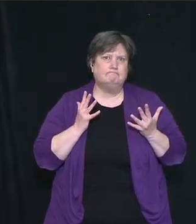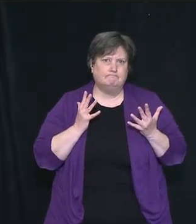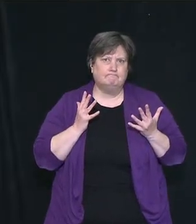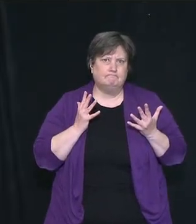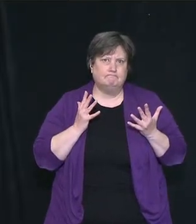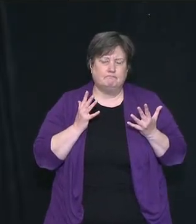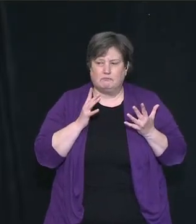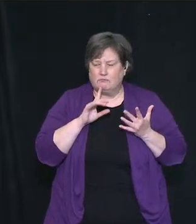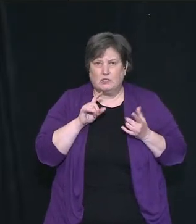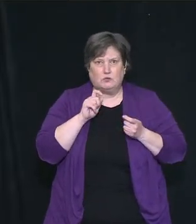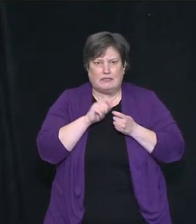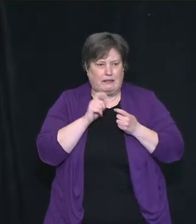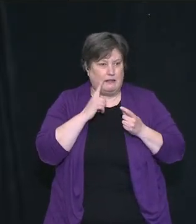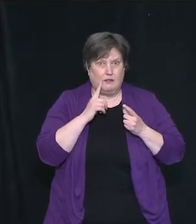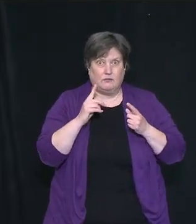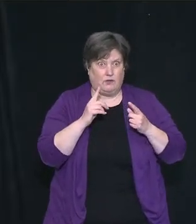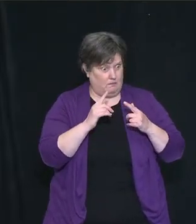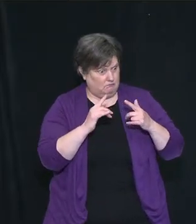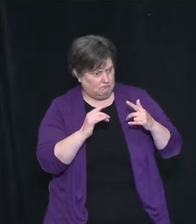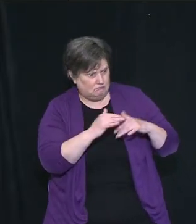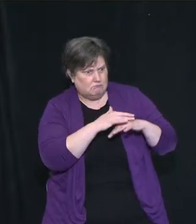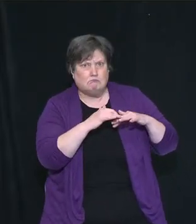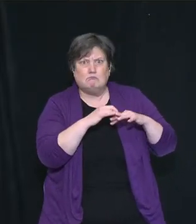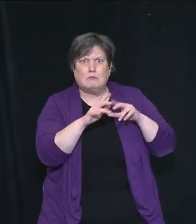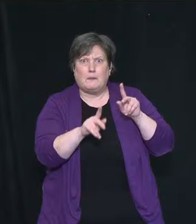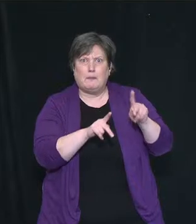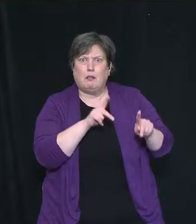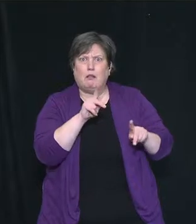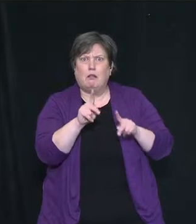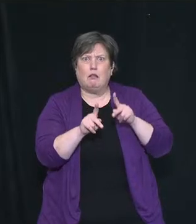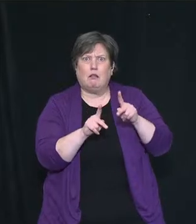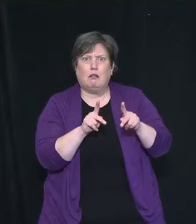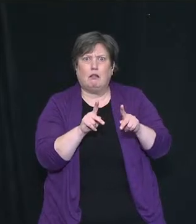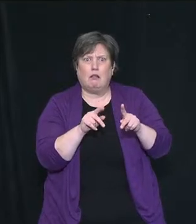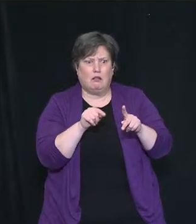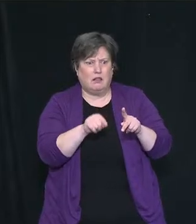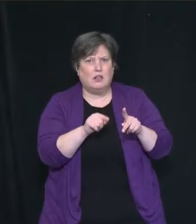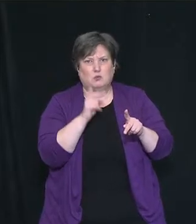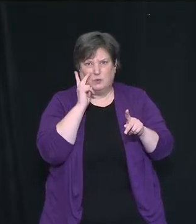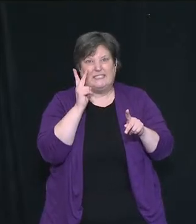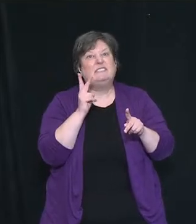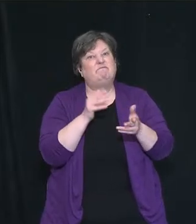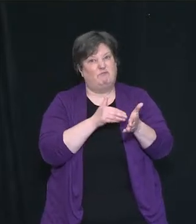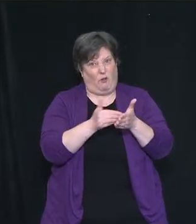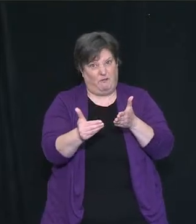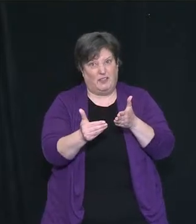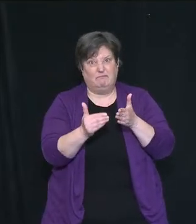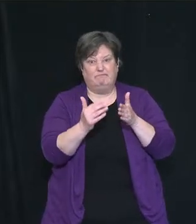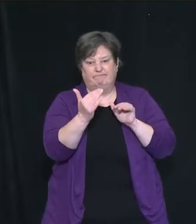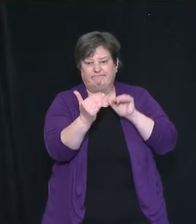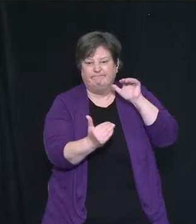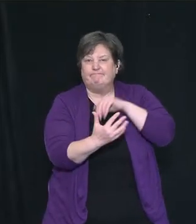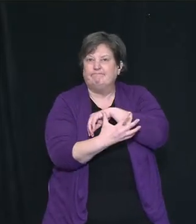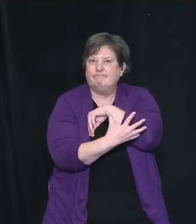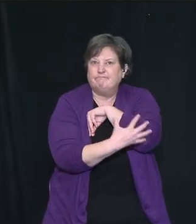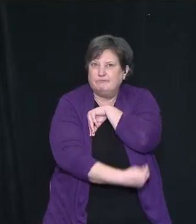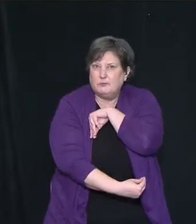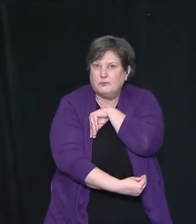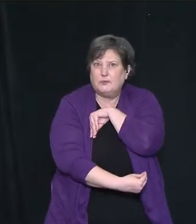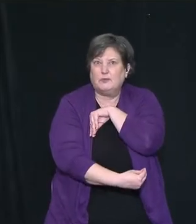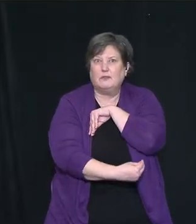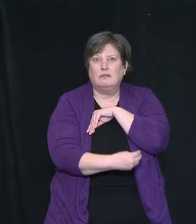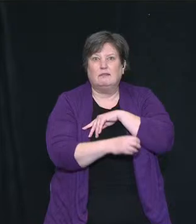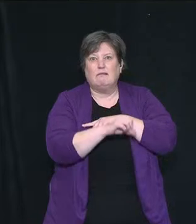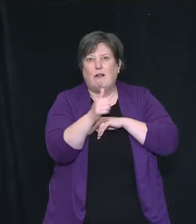that precisely among Native peoples we often find high rates of poverty, along with